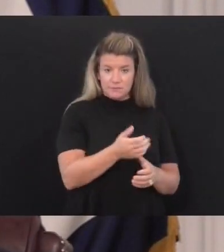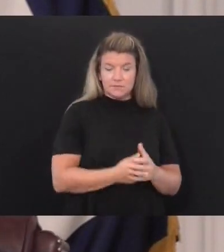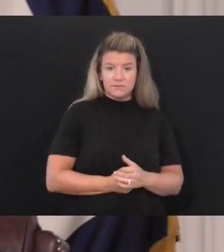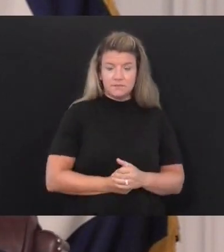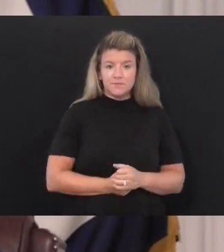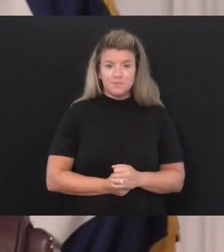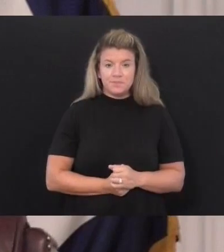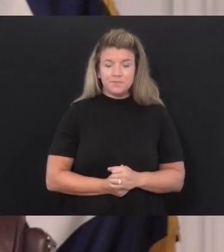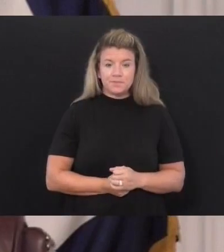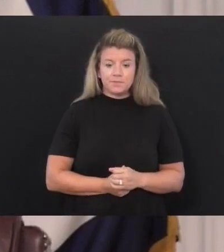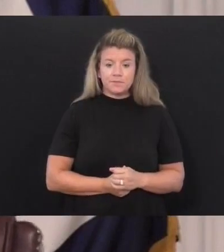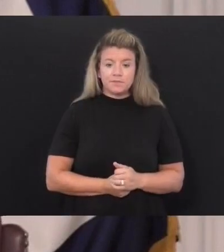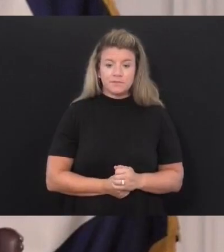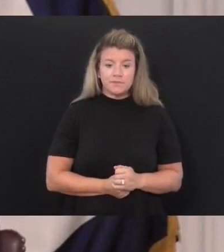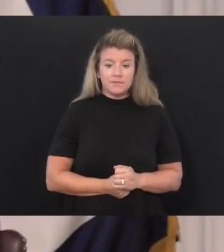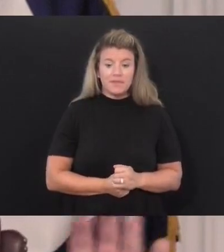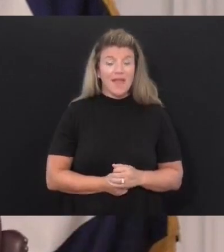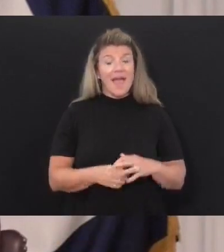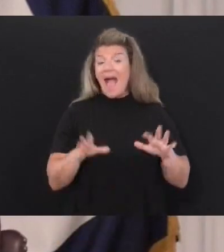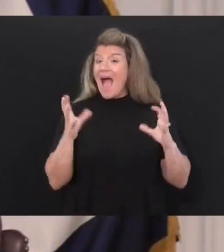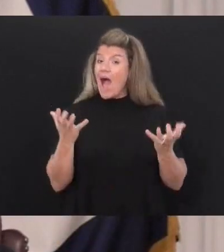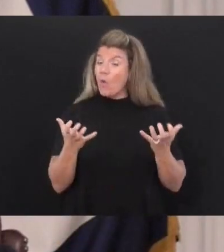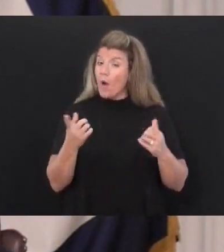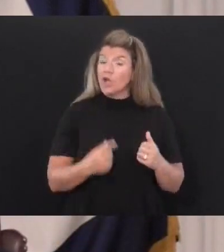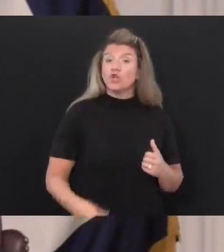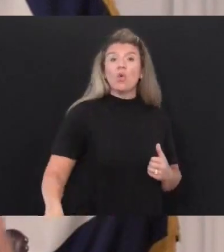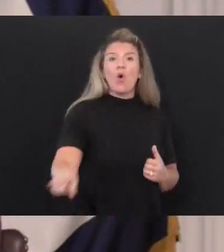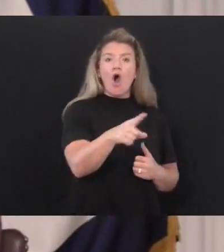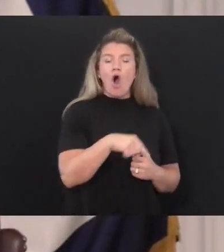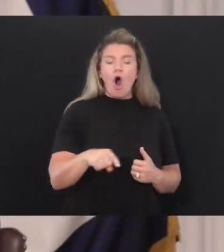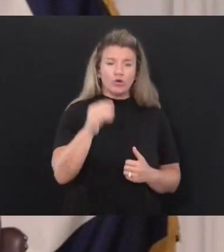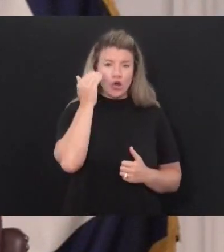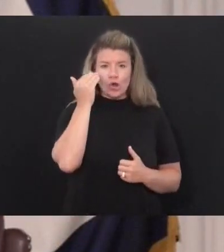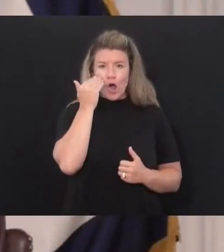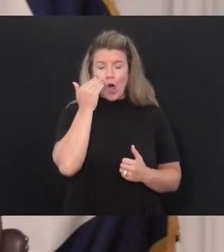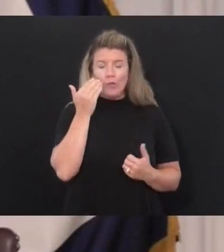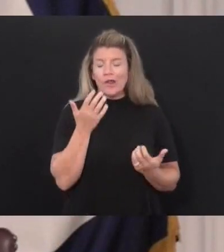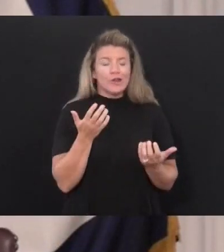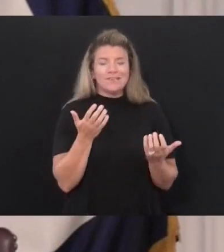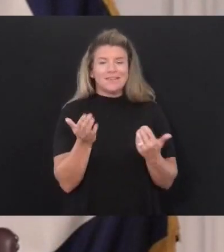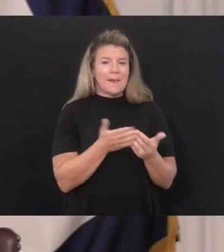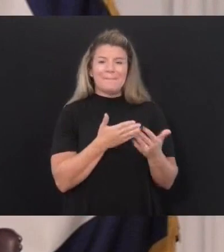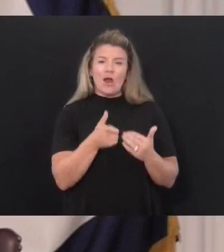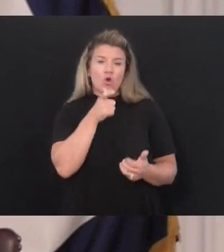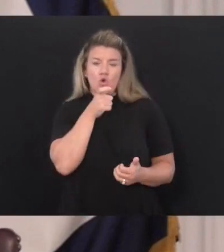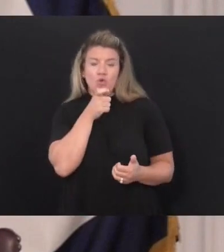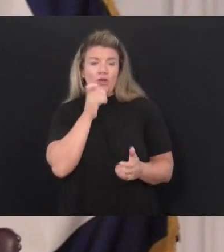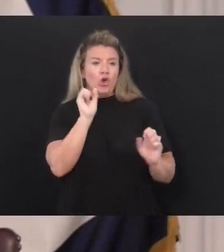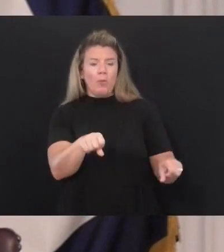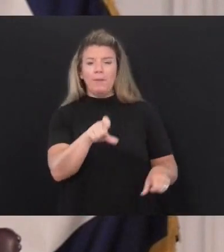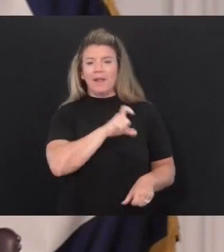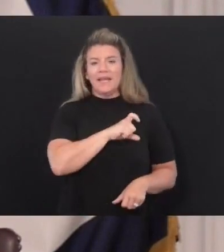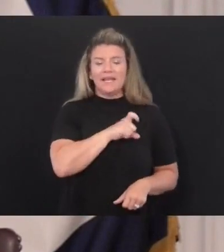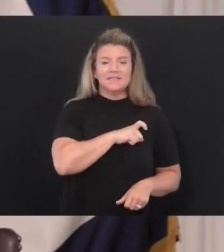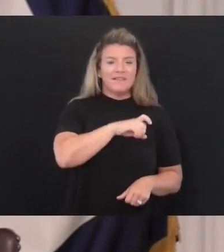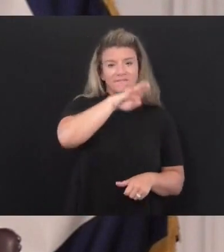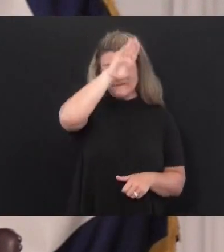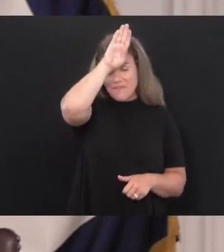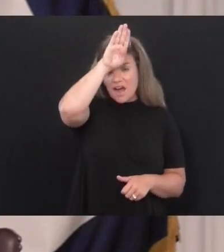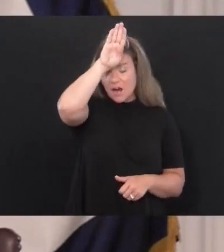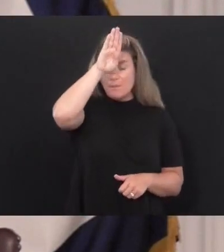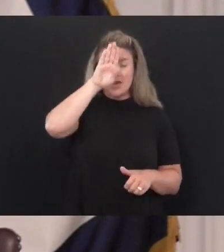right. You know, that would not fall in my bailiwick in any way. The legislature would have to come back in. We would have to pass a